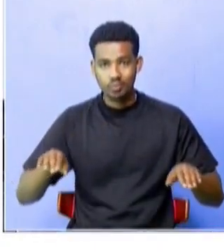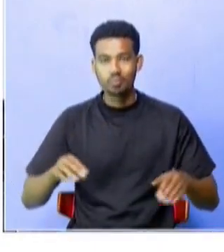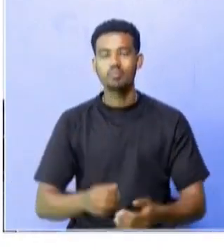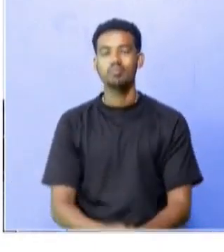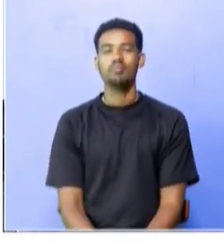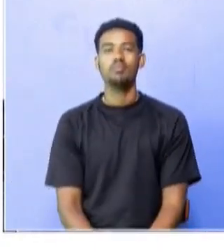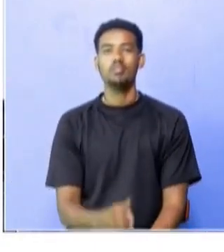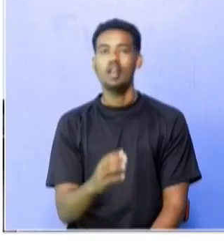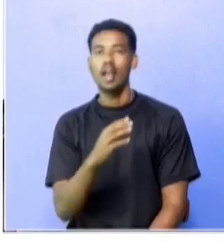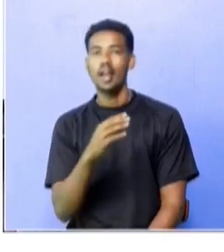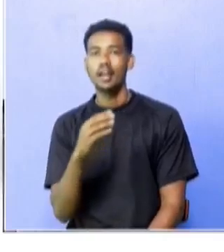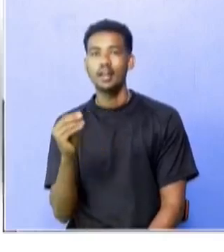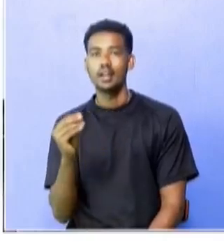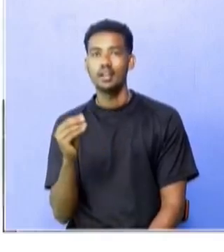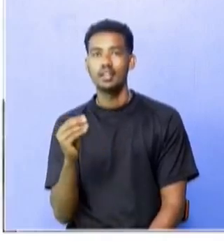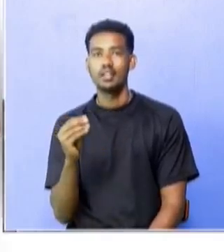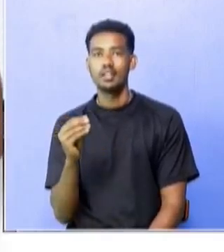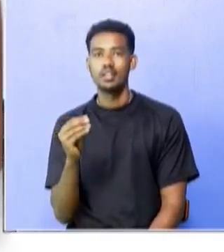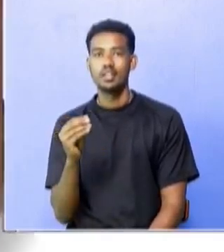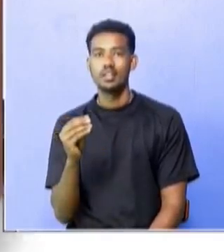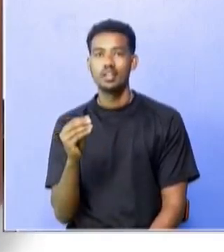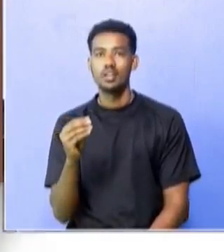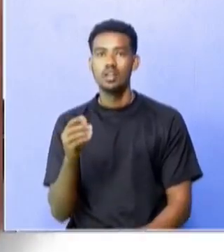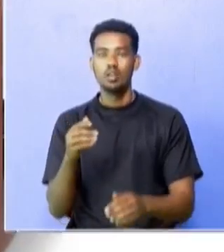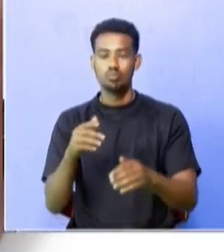plus pool.